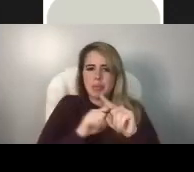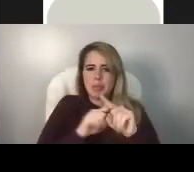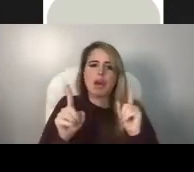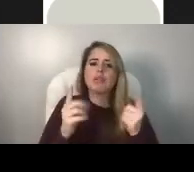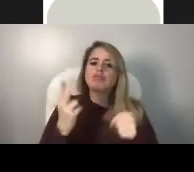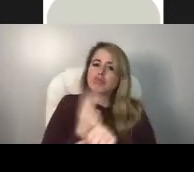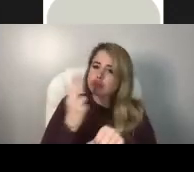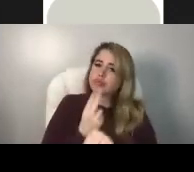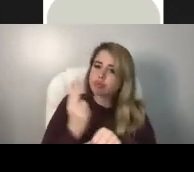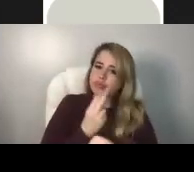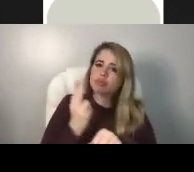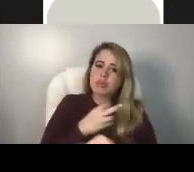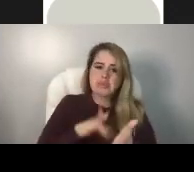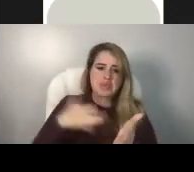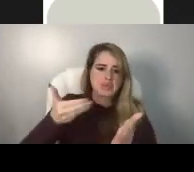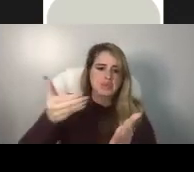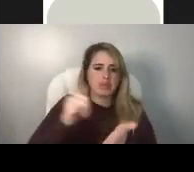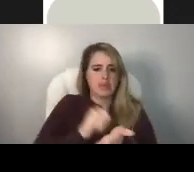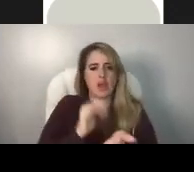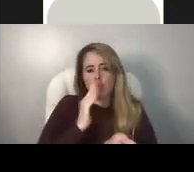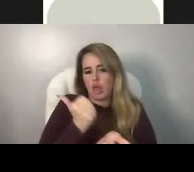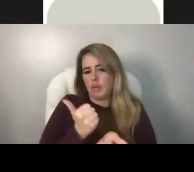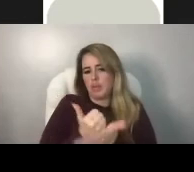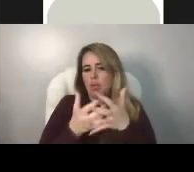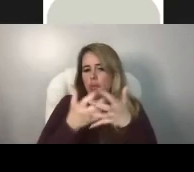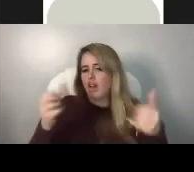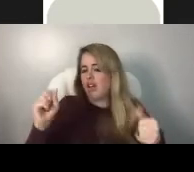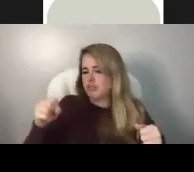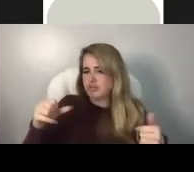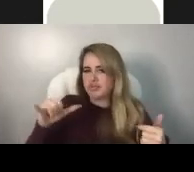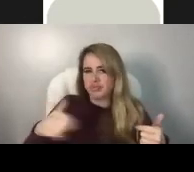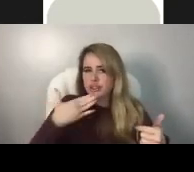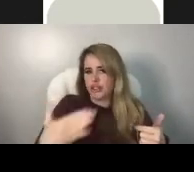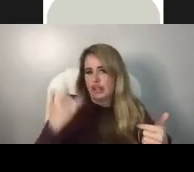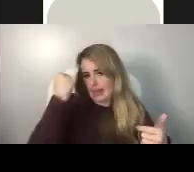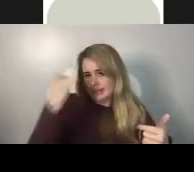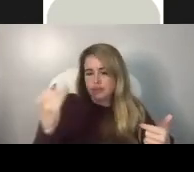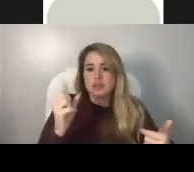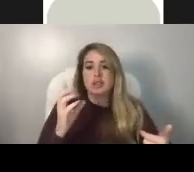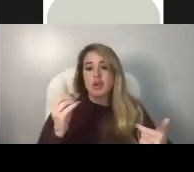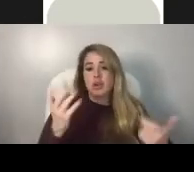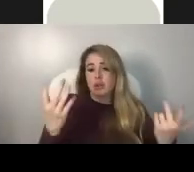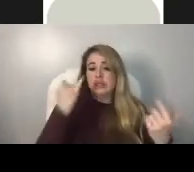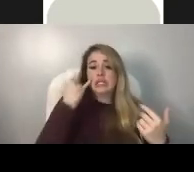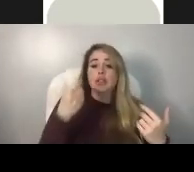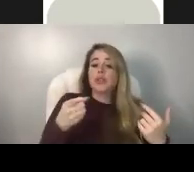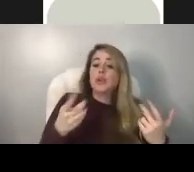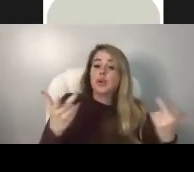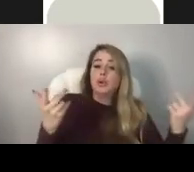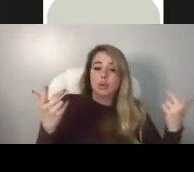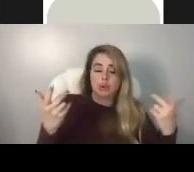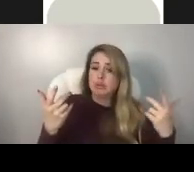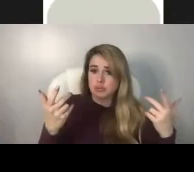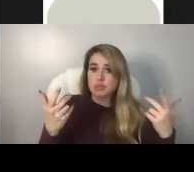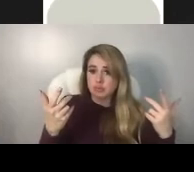of anti-inflammatories is a good idea. So if you're going back to that